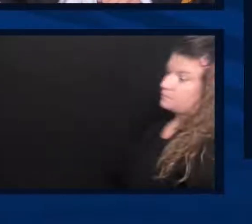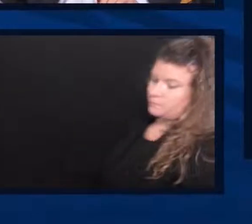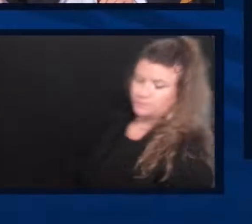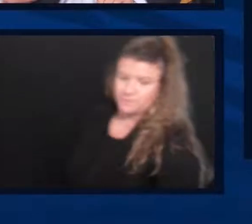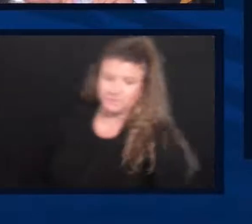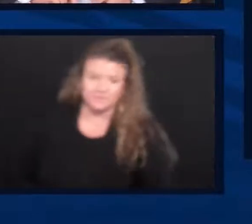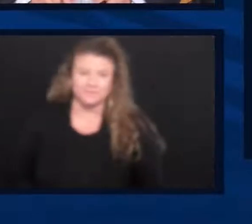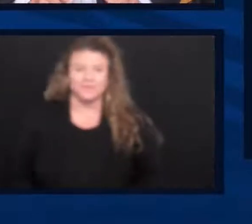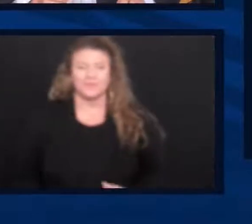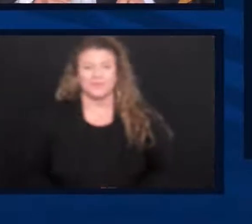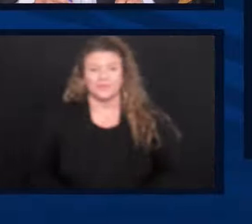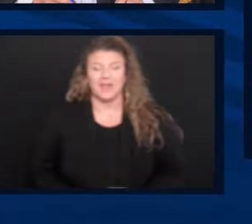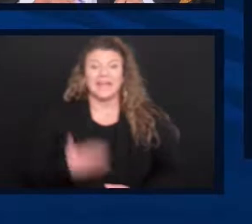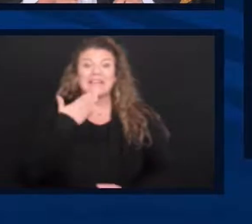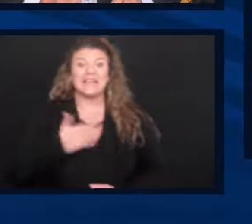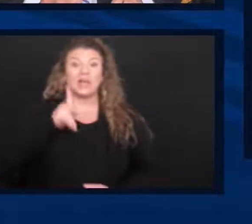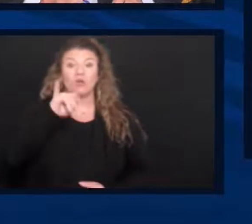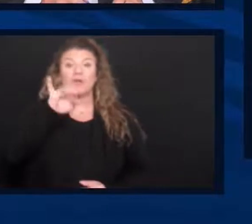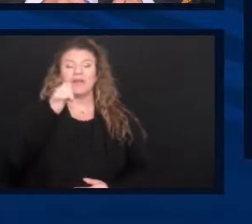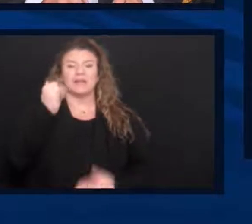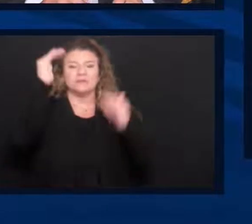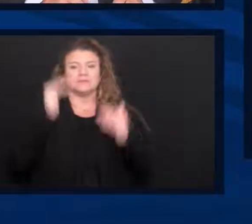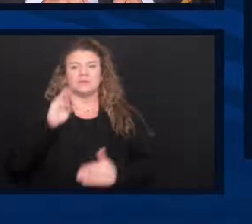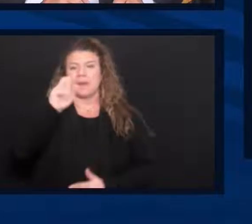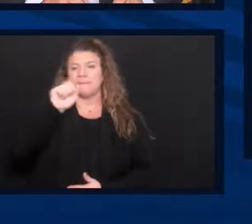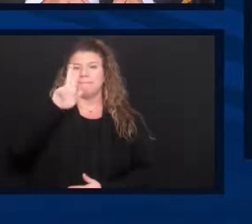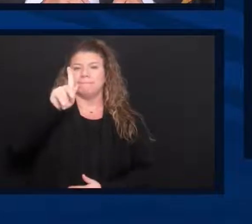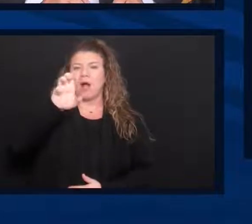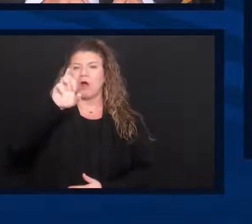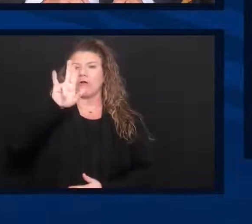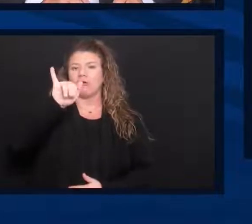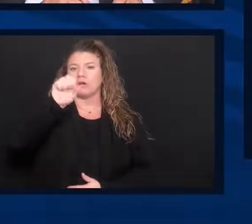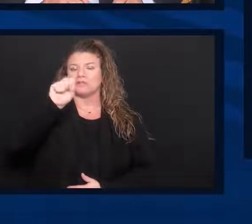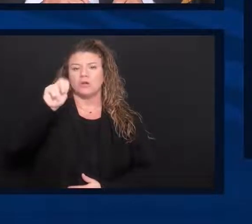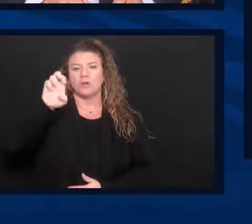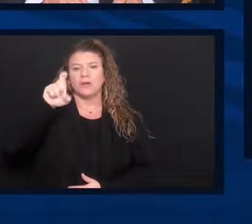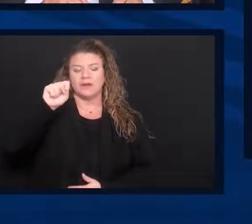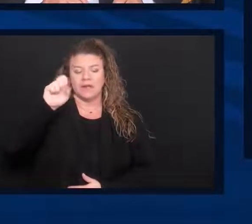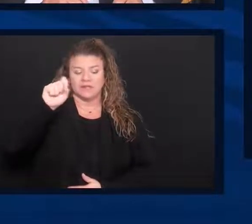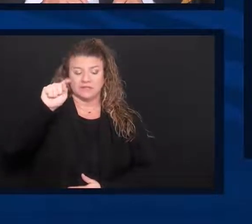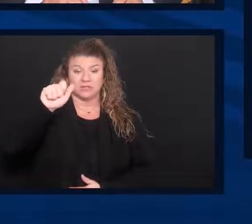All right, thank you, Mark. Or I'm sorry, thank you, Kenny. Next, we'll go to Mark Curtis with Nexstar Media.